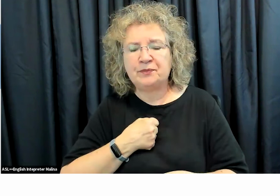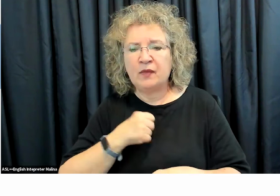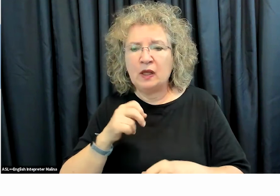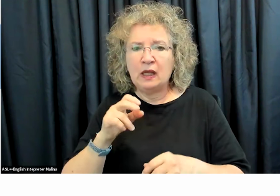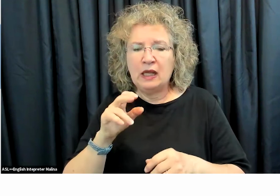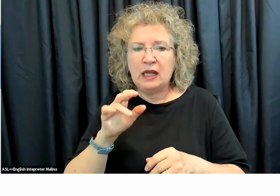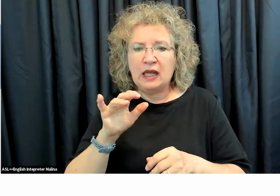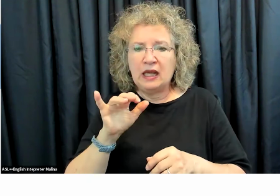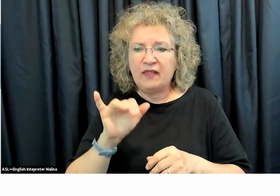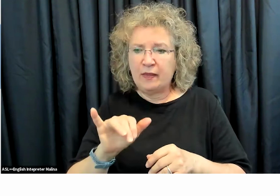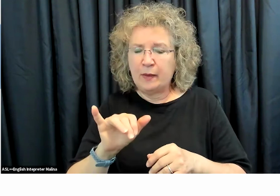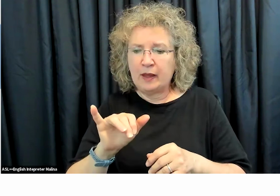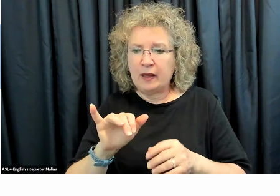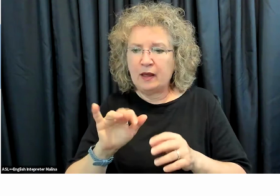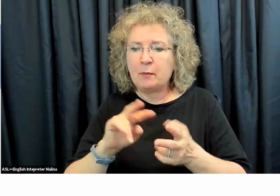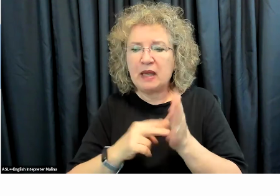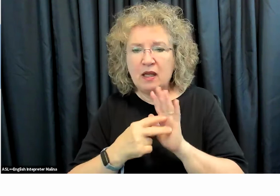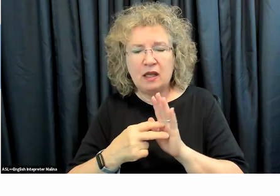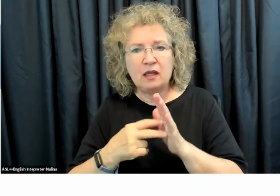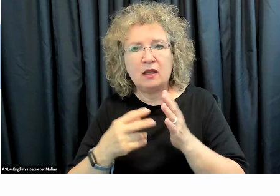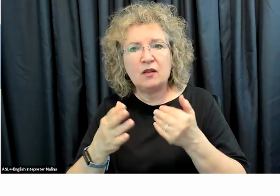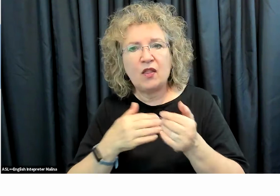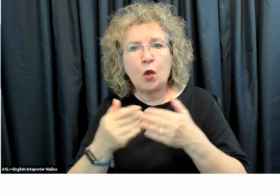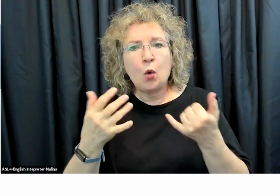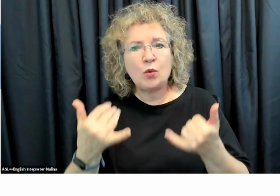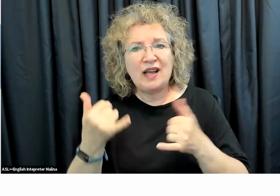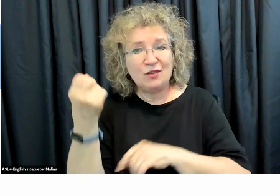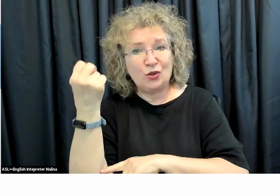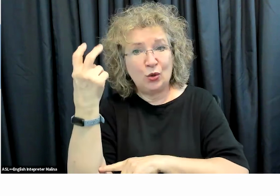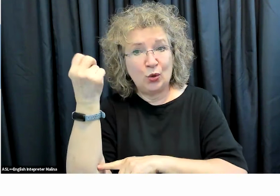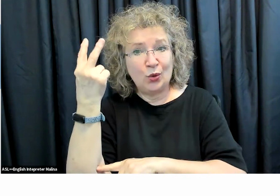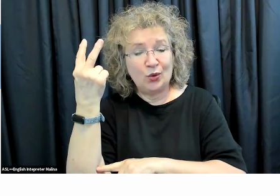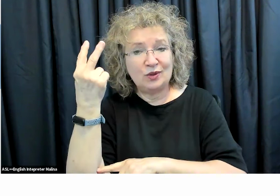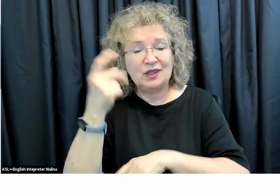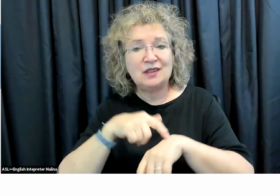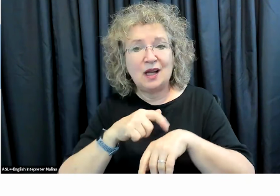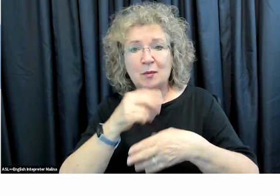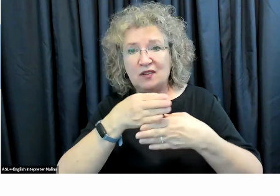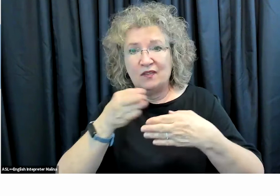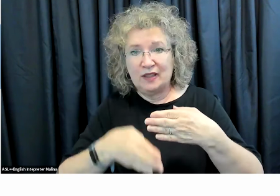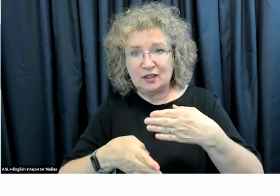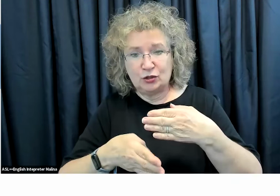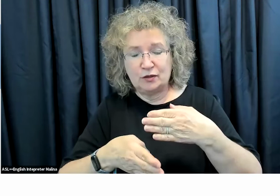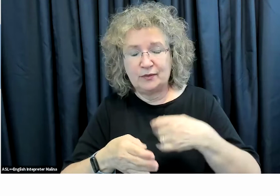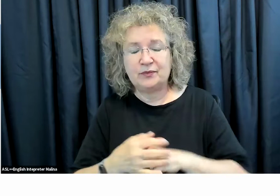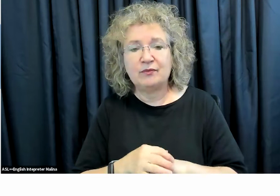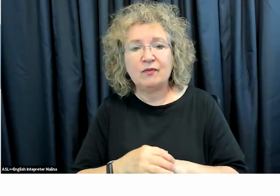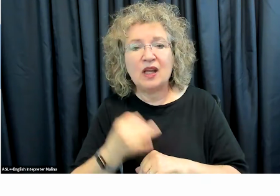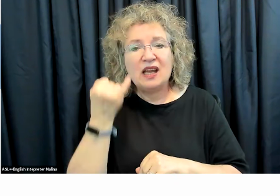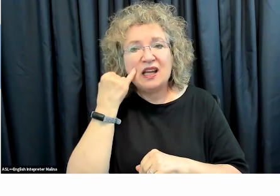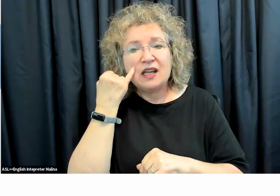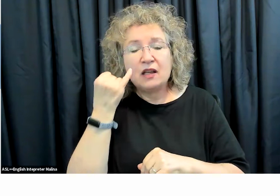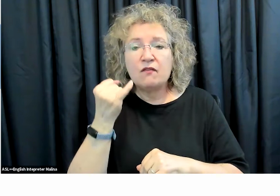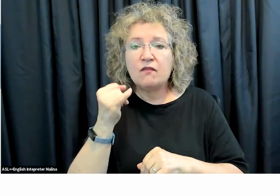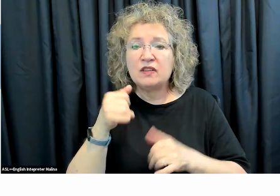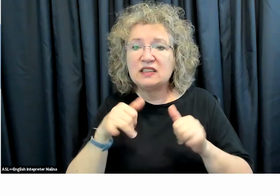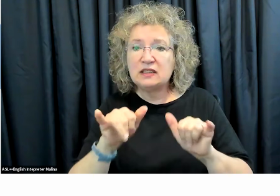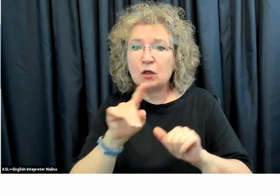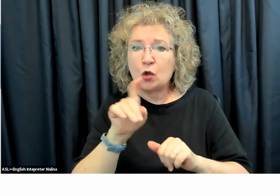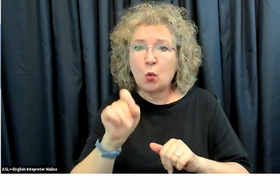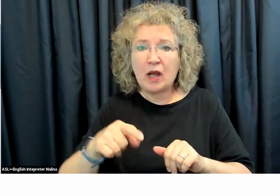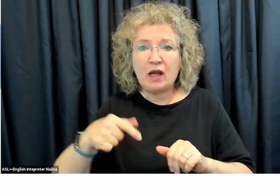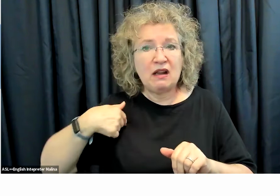does bring us to the end of our webinar, our scheduled time. So if there is a question that we